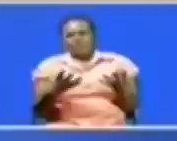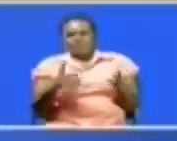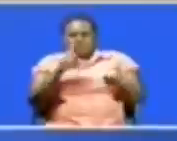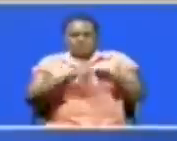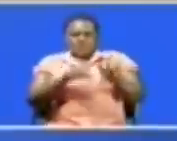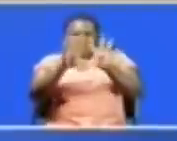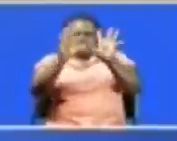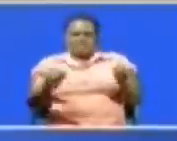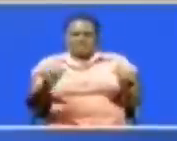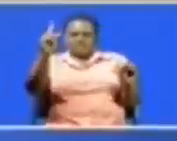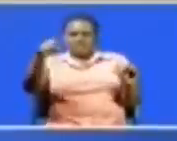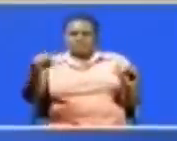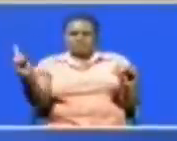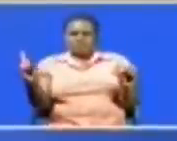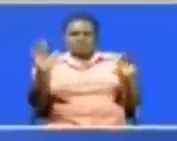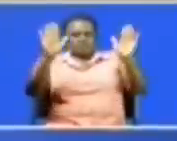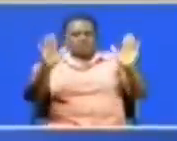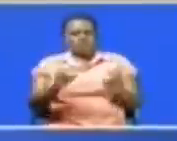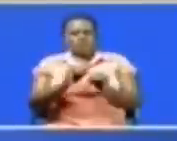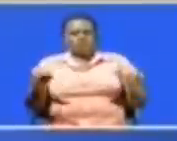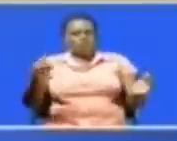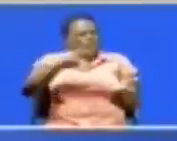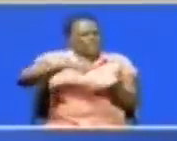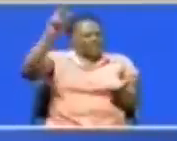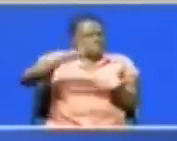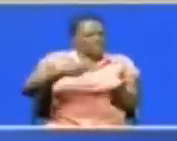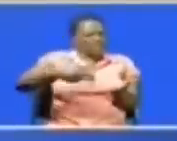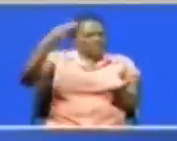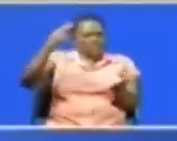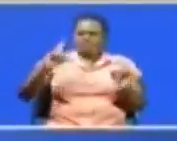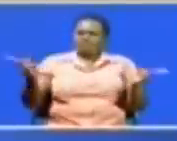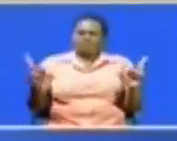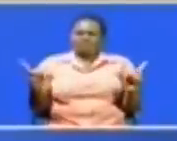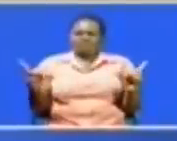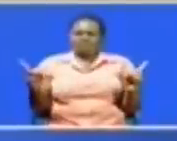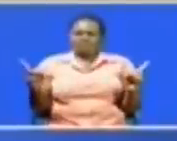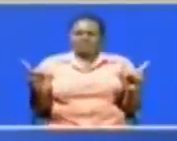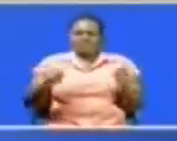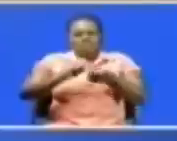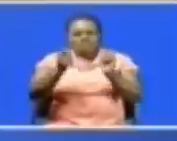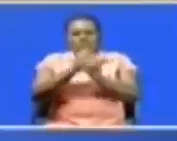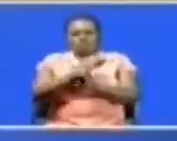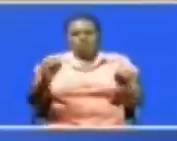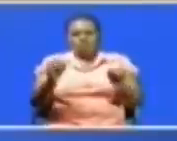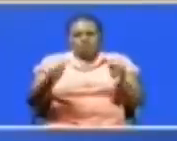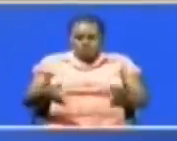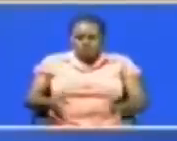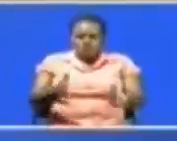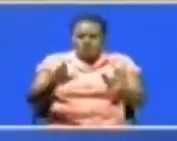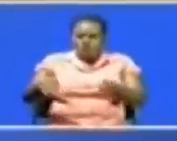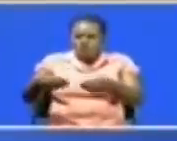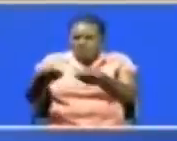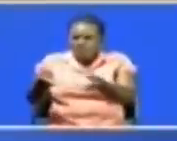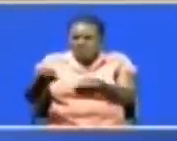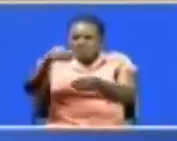the budget is passed, it doesn't matter how high you jump or how deep a hole you dig, it is not going to change. If the road has not been allocated in the